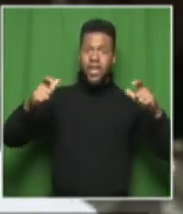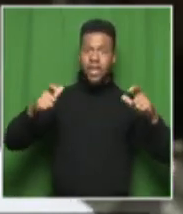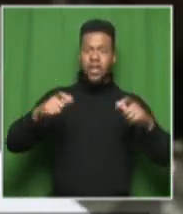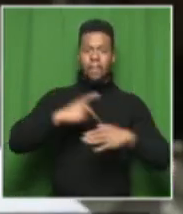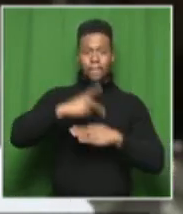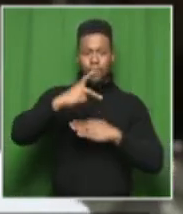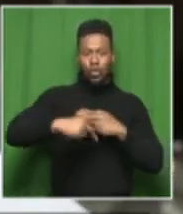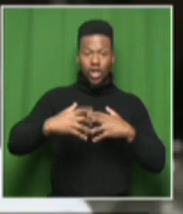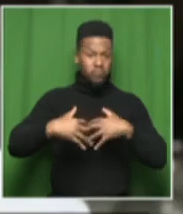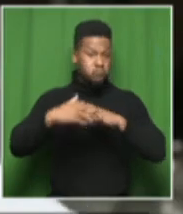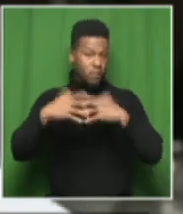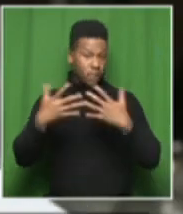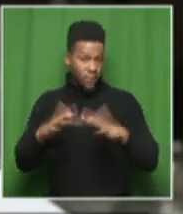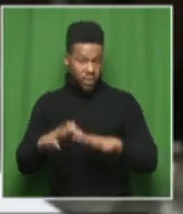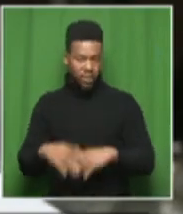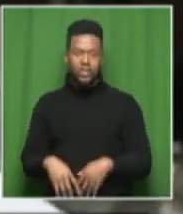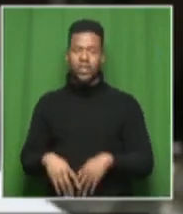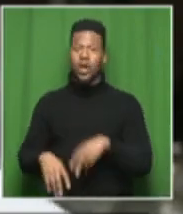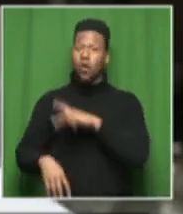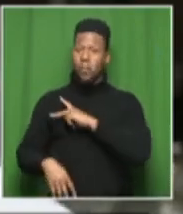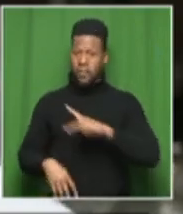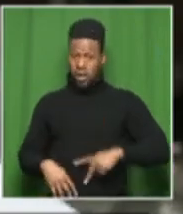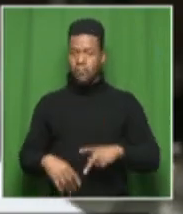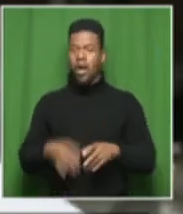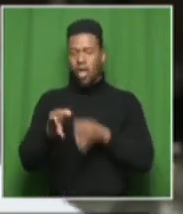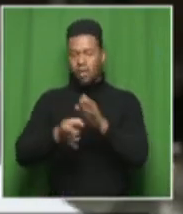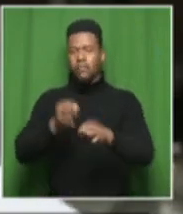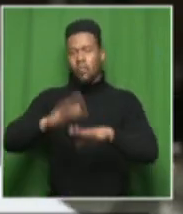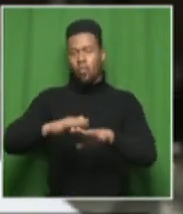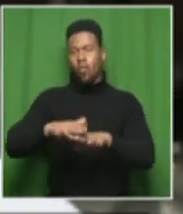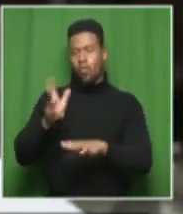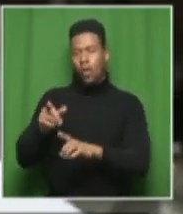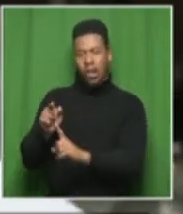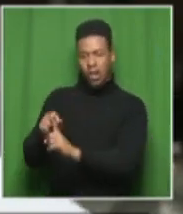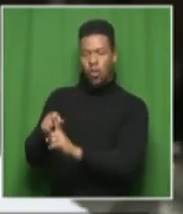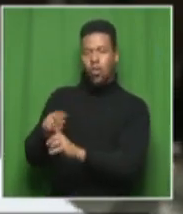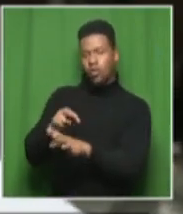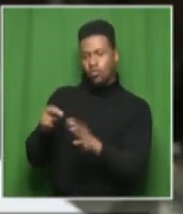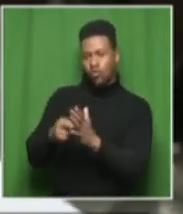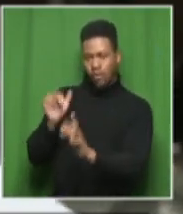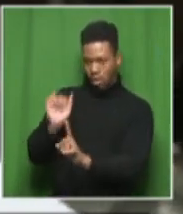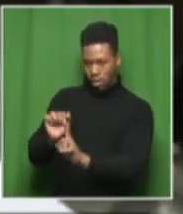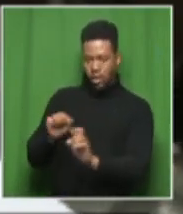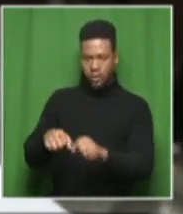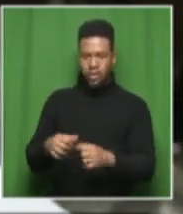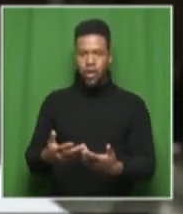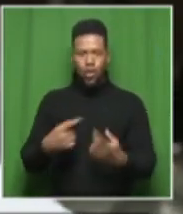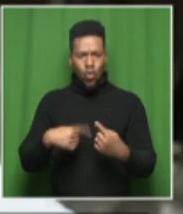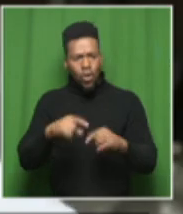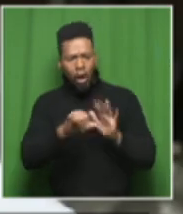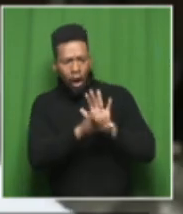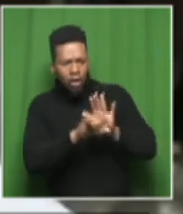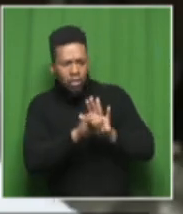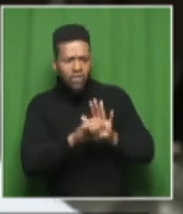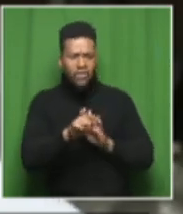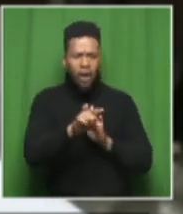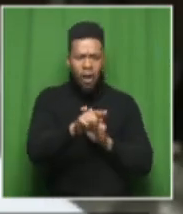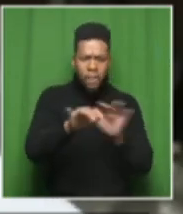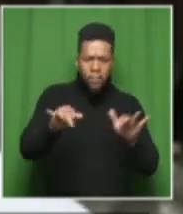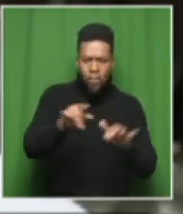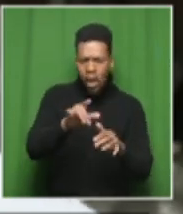elaborate on. We have already started identifying beneficiaries who are mostly elderly people